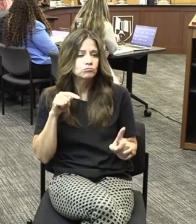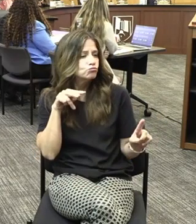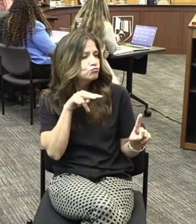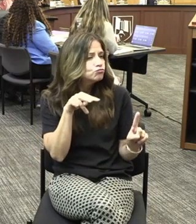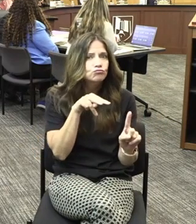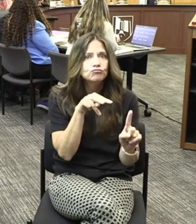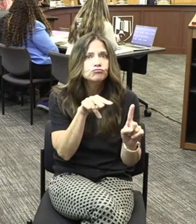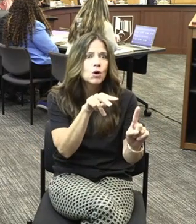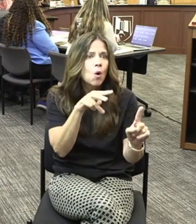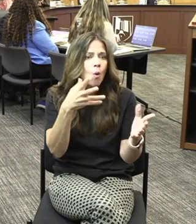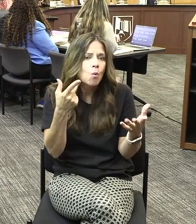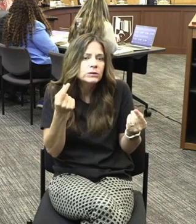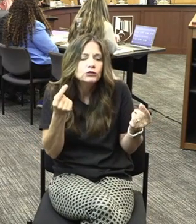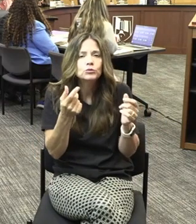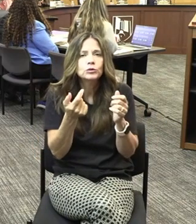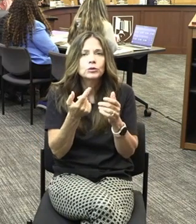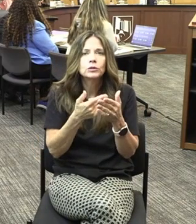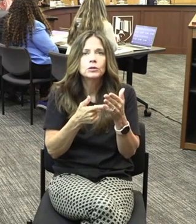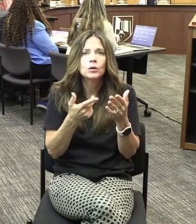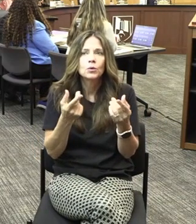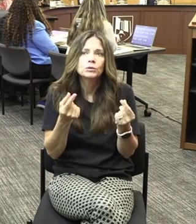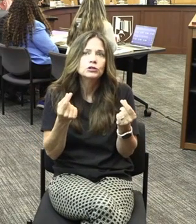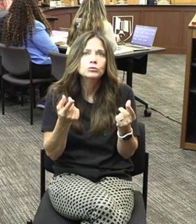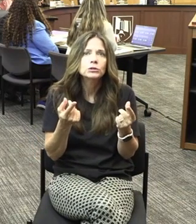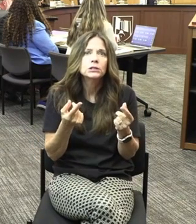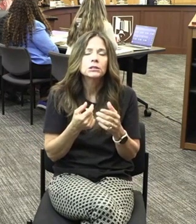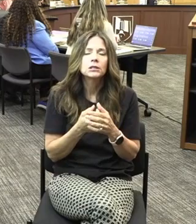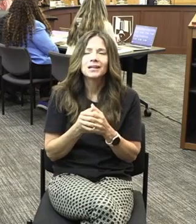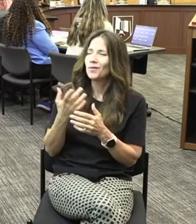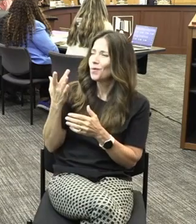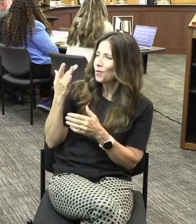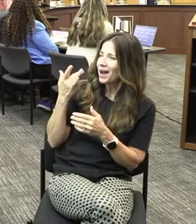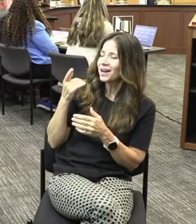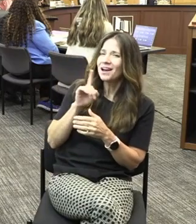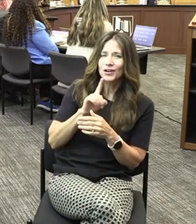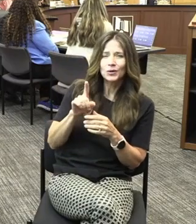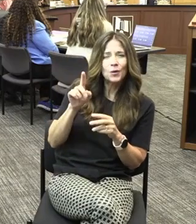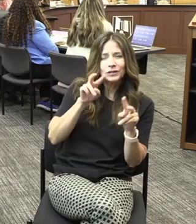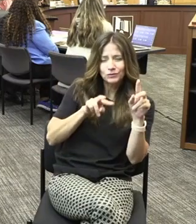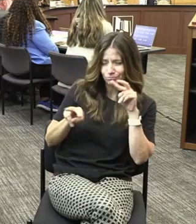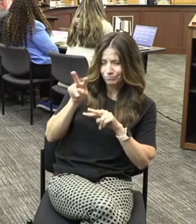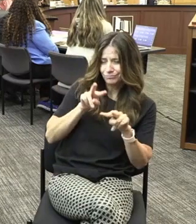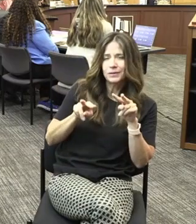at all times. Why? We have successes that are coming out of what he's doing. Why are we going to micromanage him?